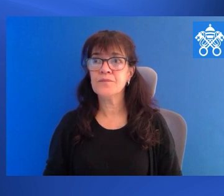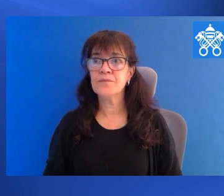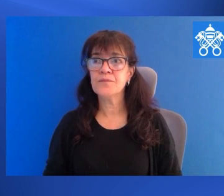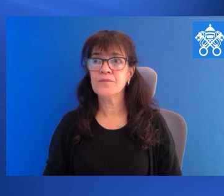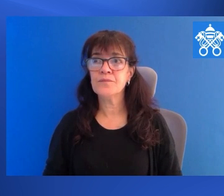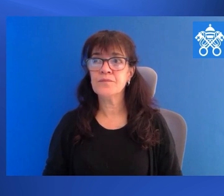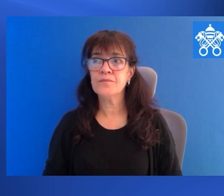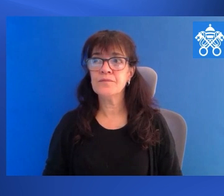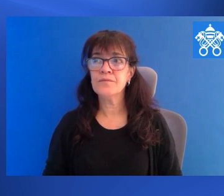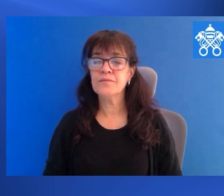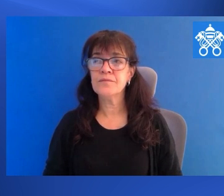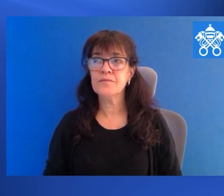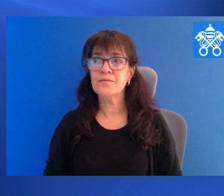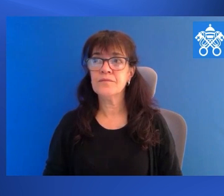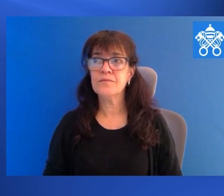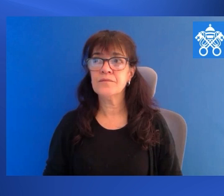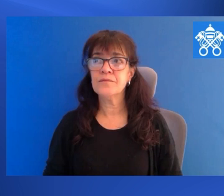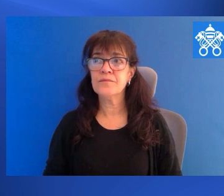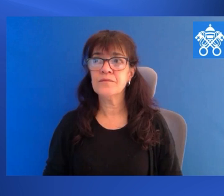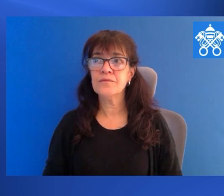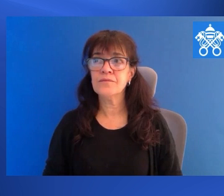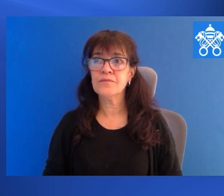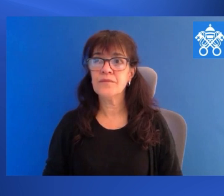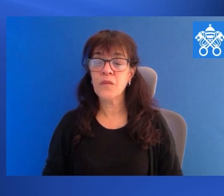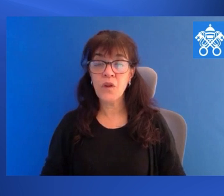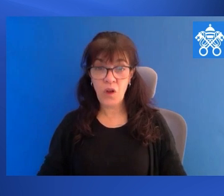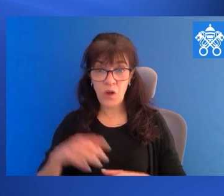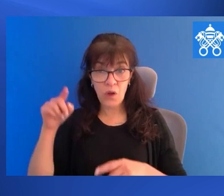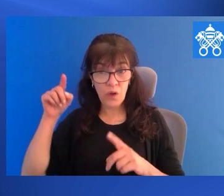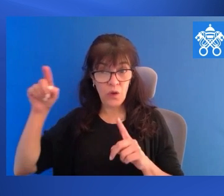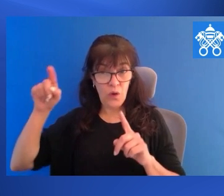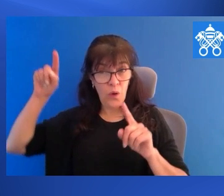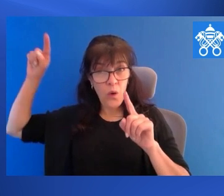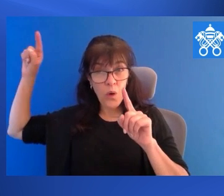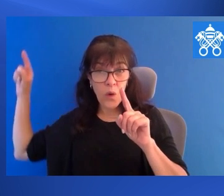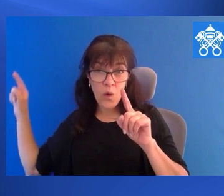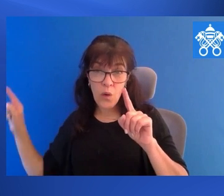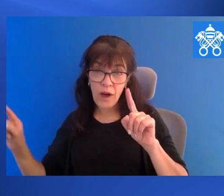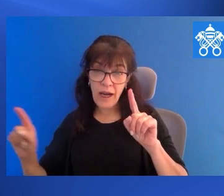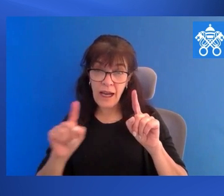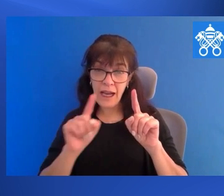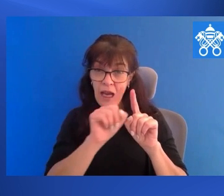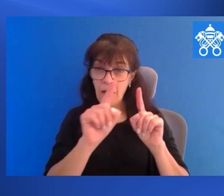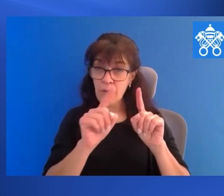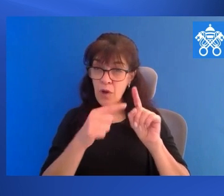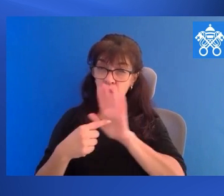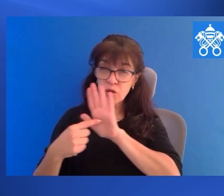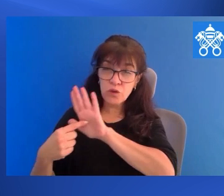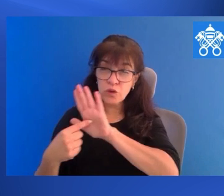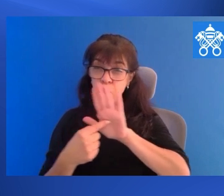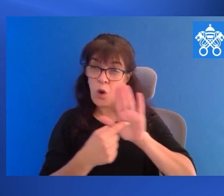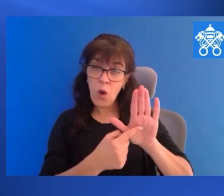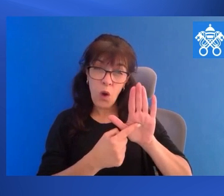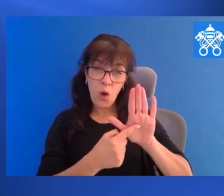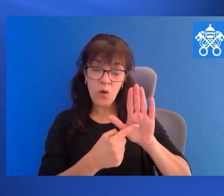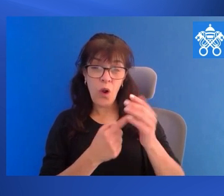Tu che venendo fra noi hai rivelato